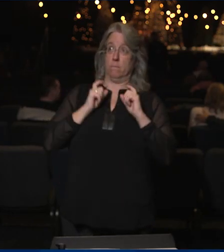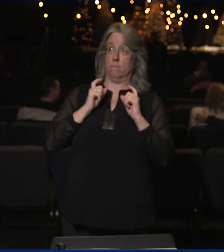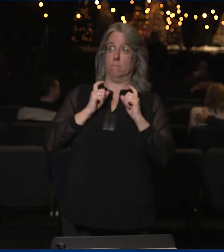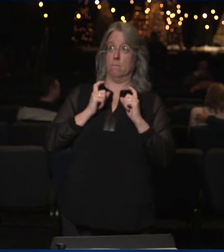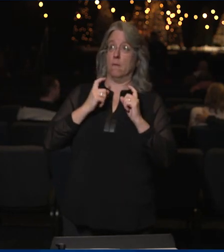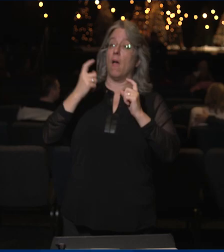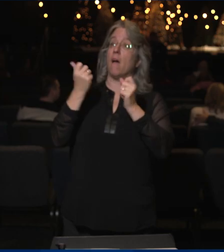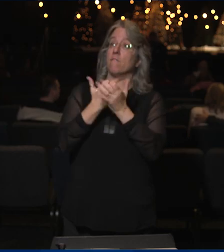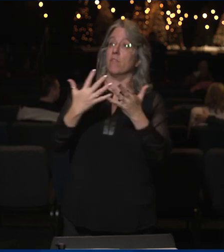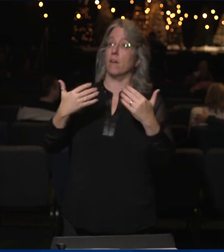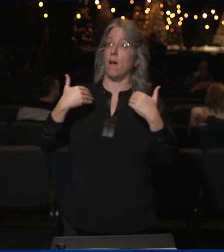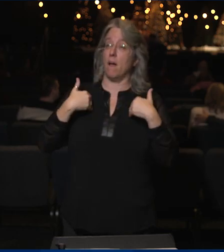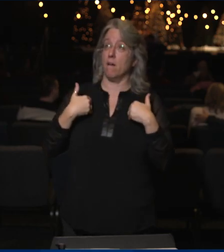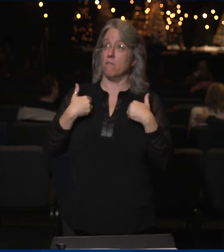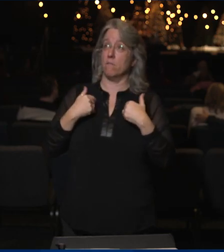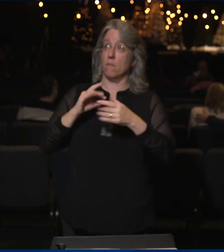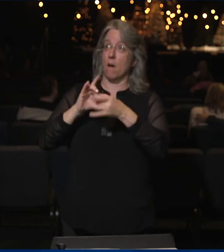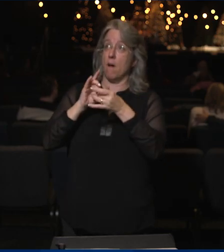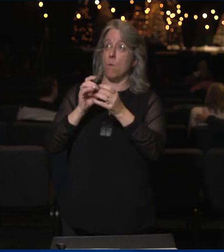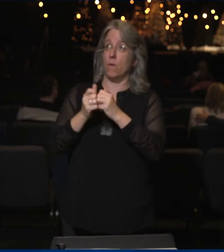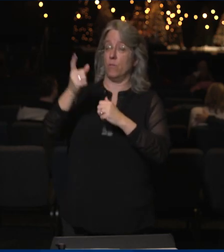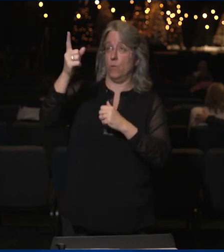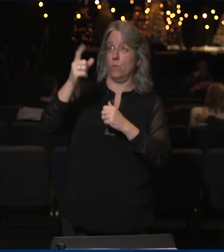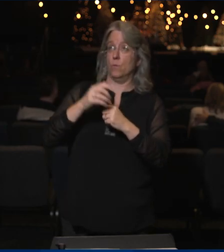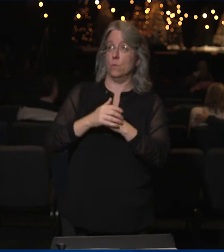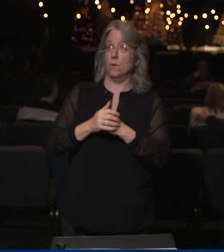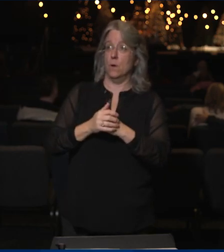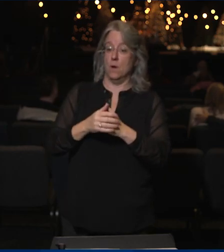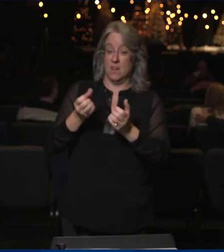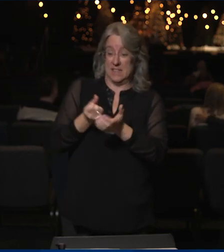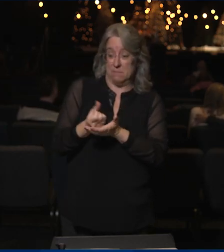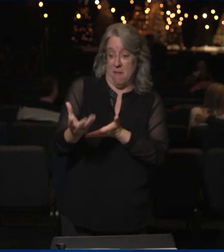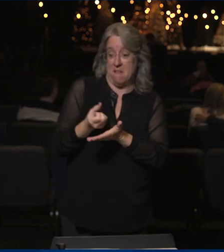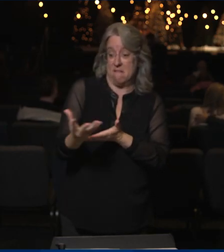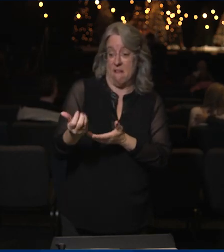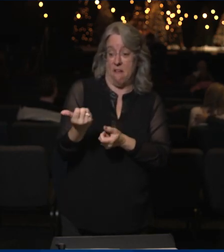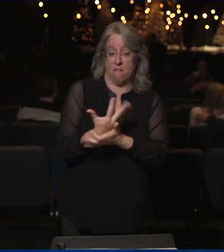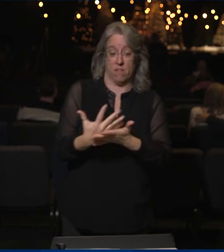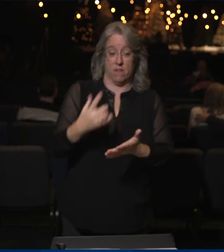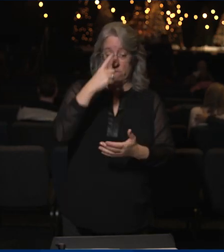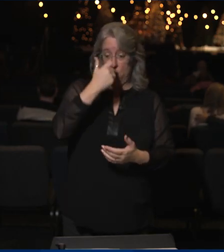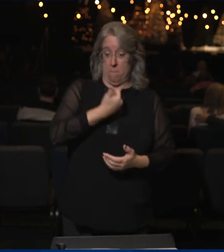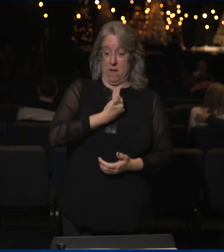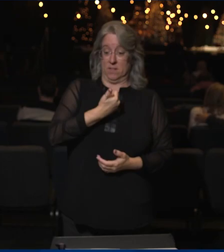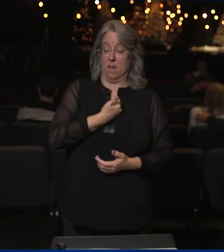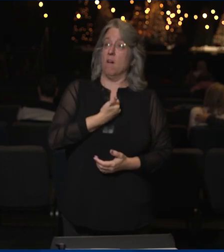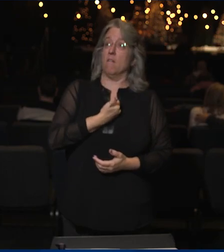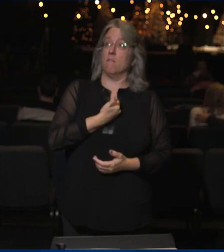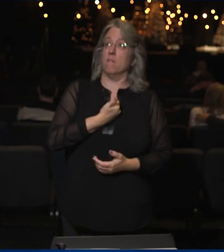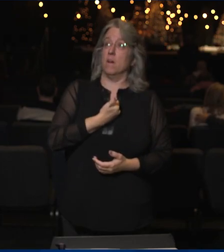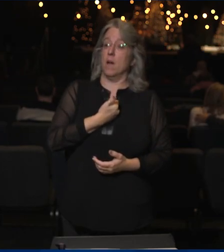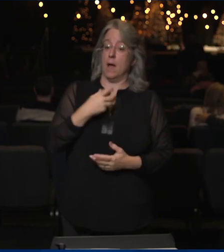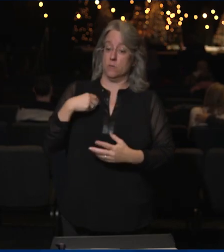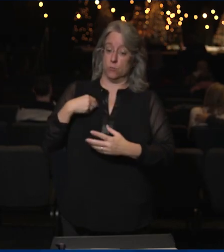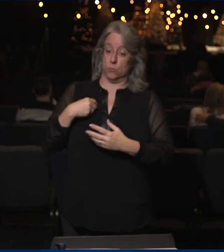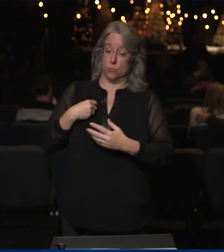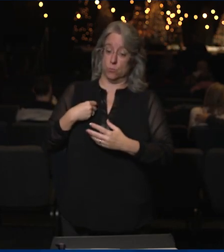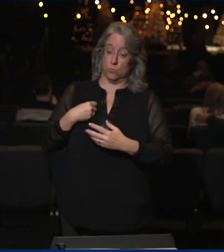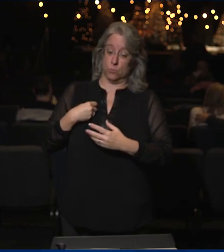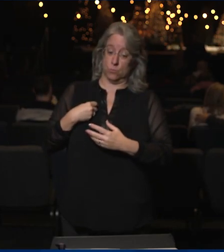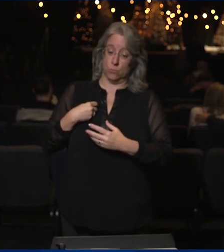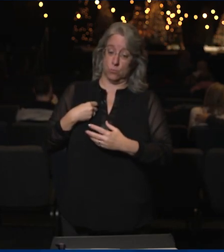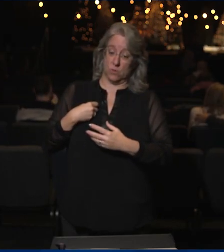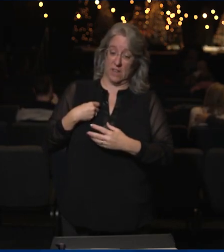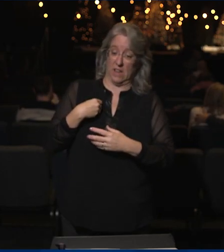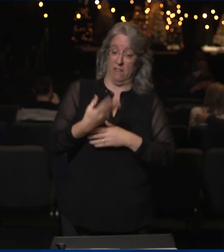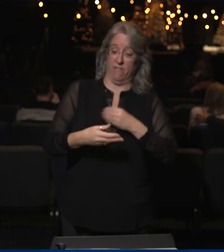you. To spend everything on myself and to give without sacrifice is the way of the world.